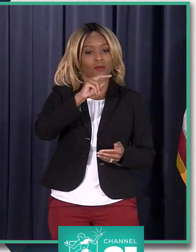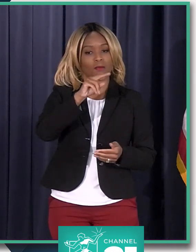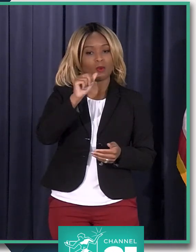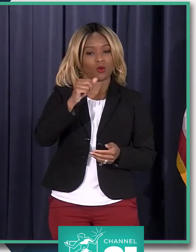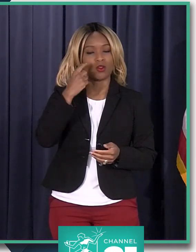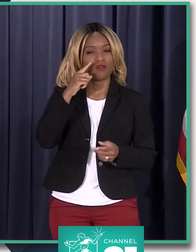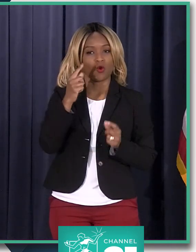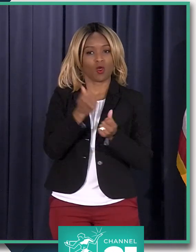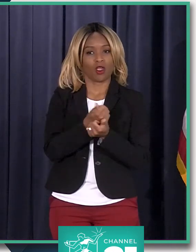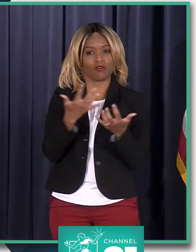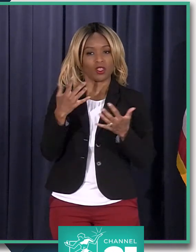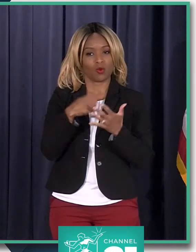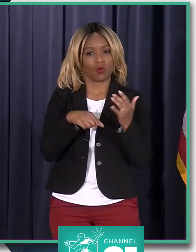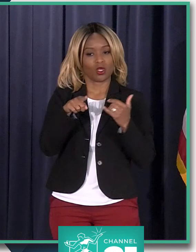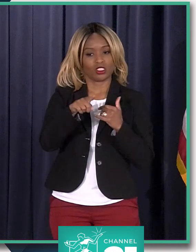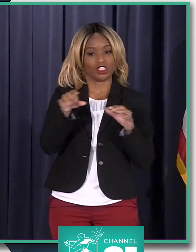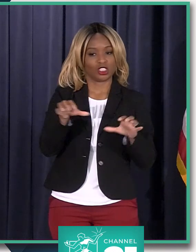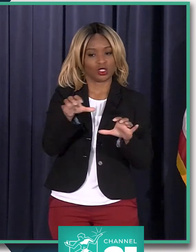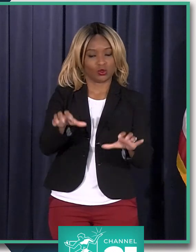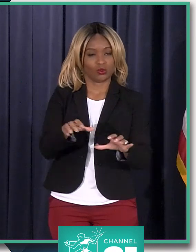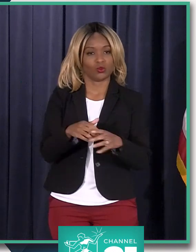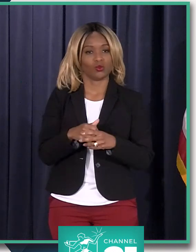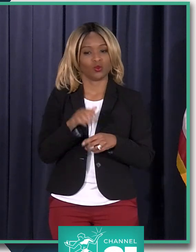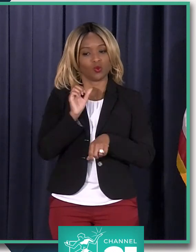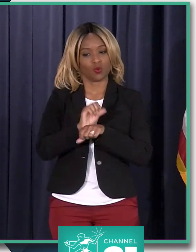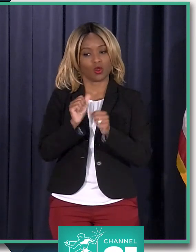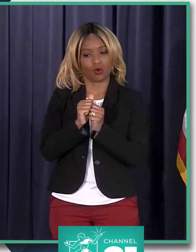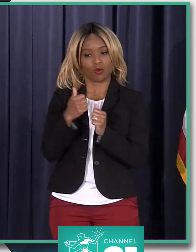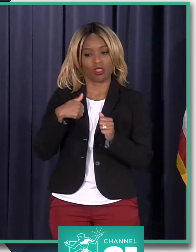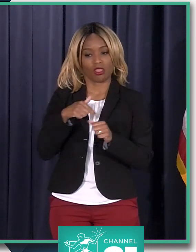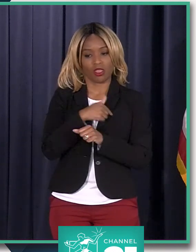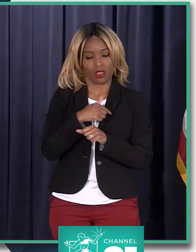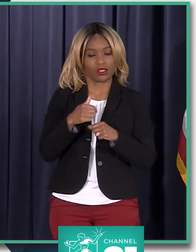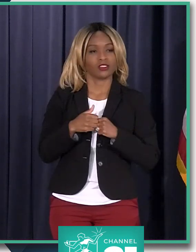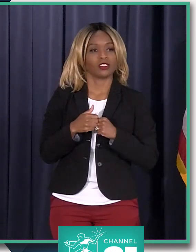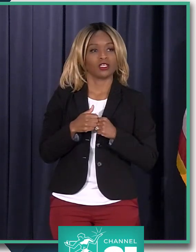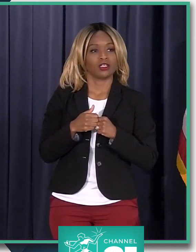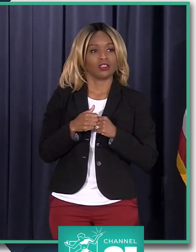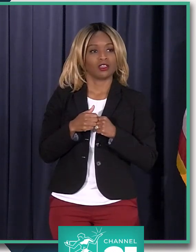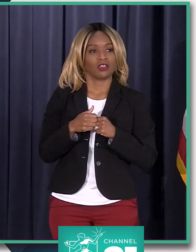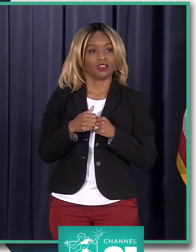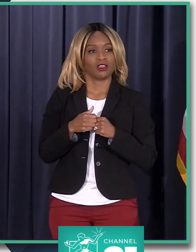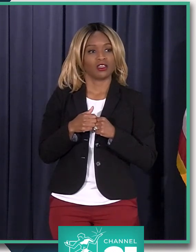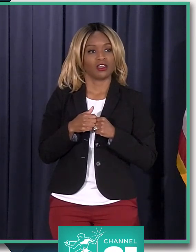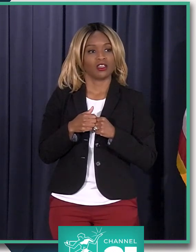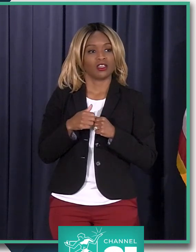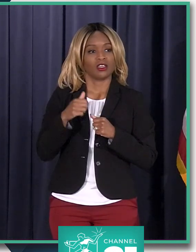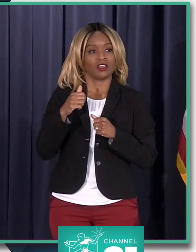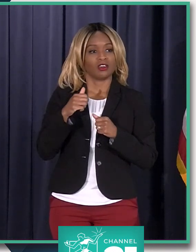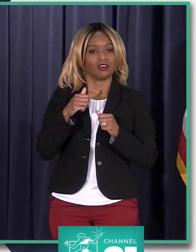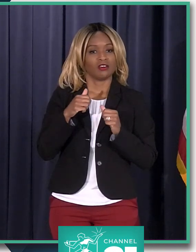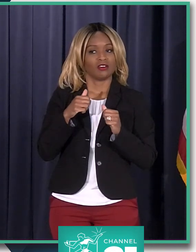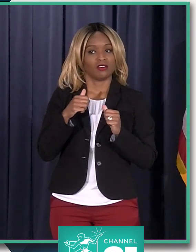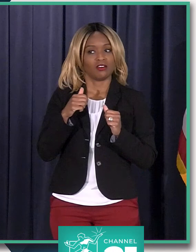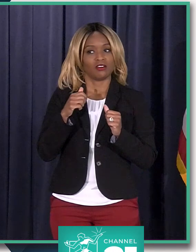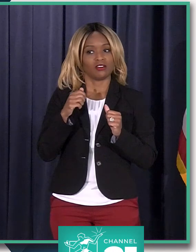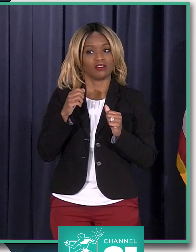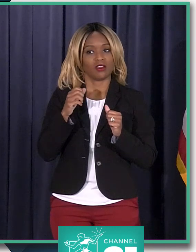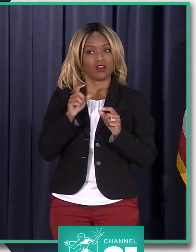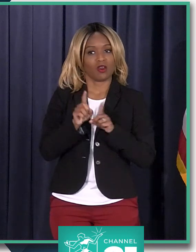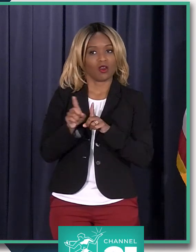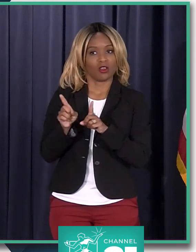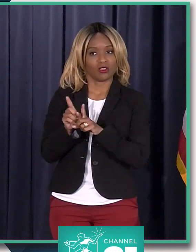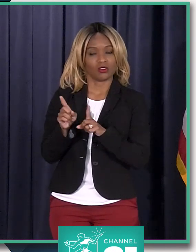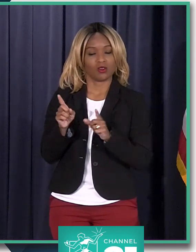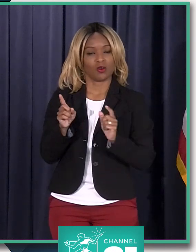for everything that she's doing and working with us to make things happen over here in Far West Detroit Civic Association. And